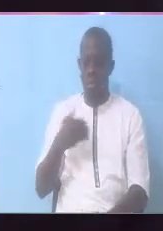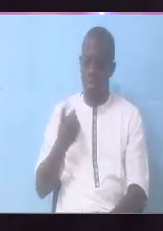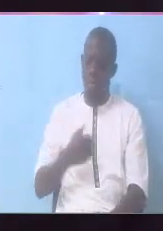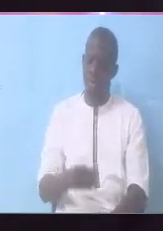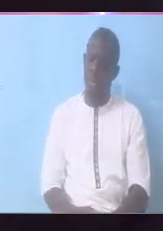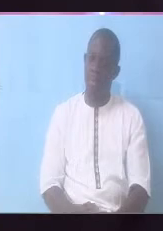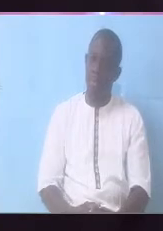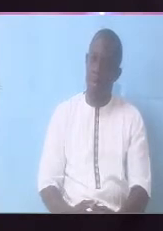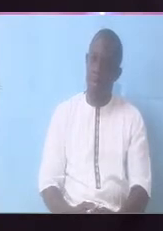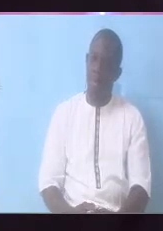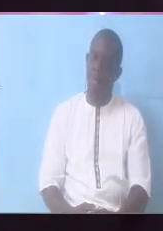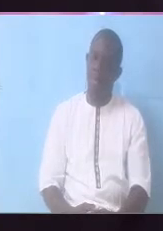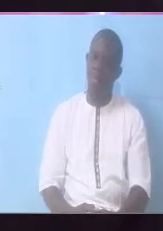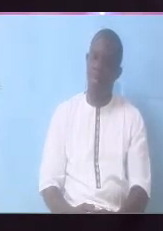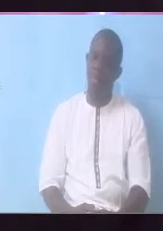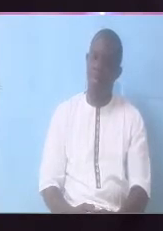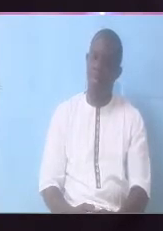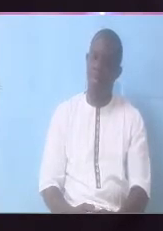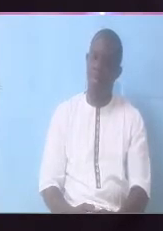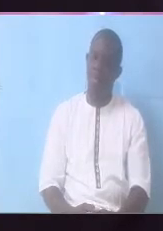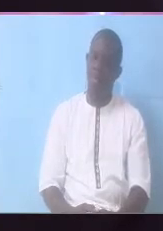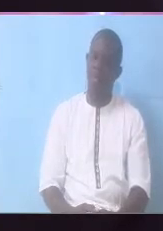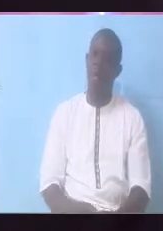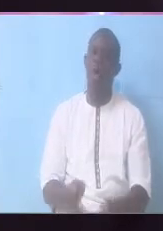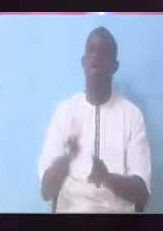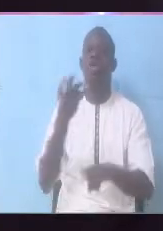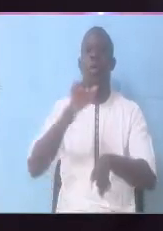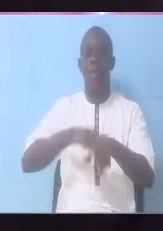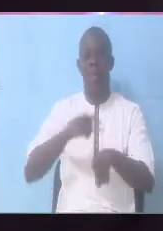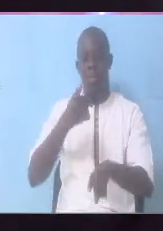sometimes I do make interpretations when they come to Jammeh, yes.